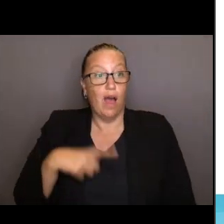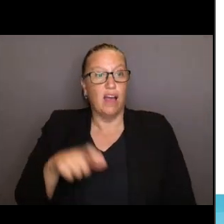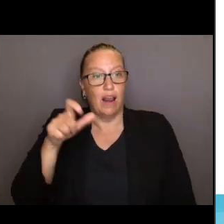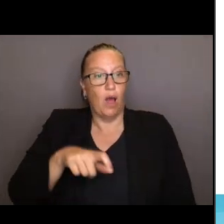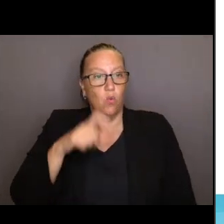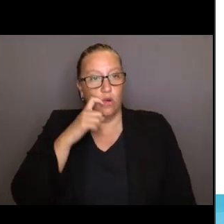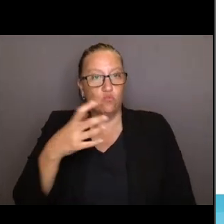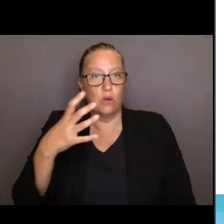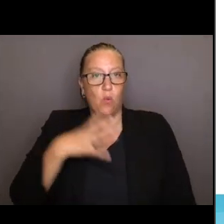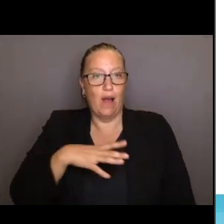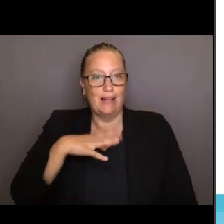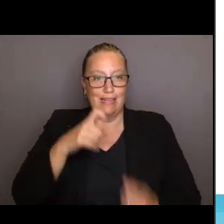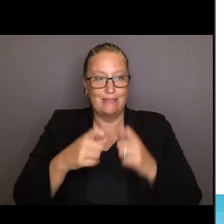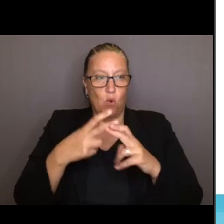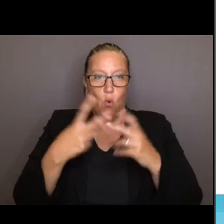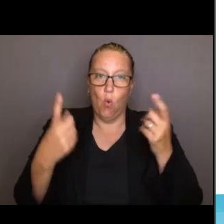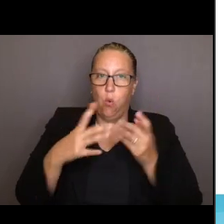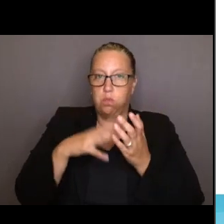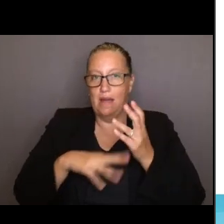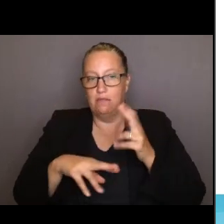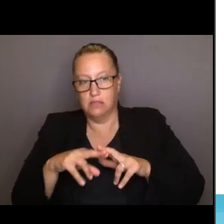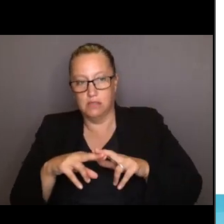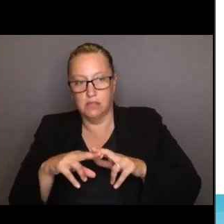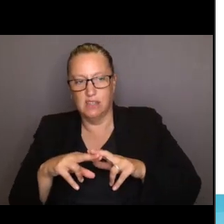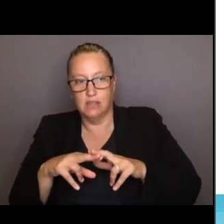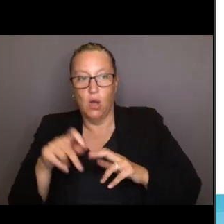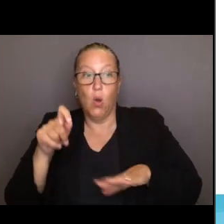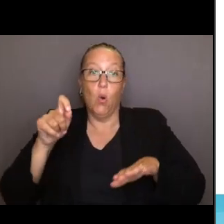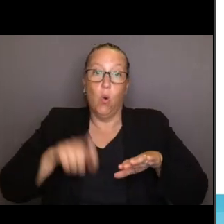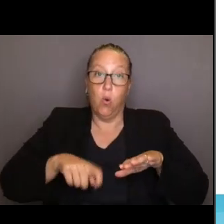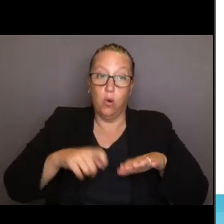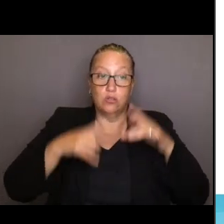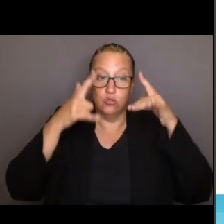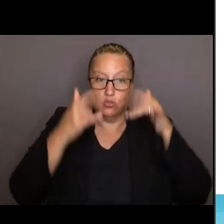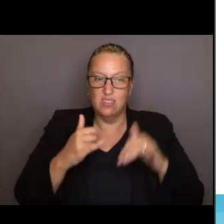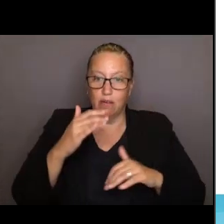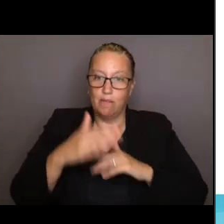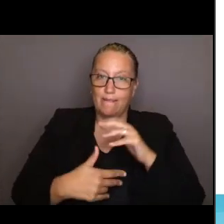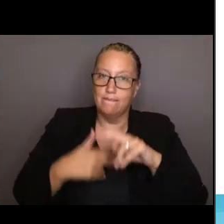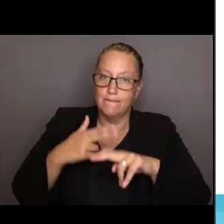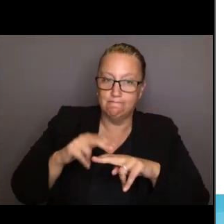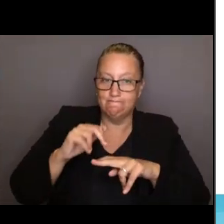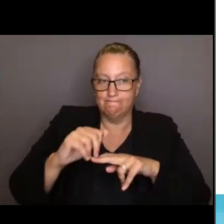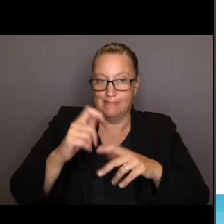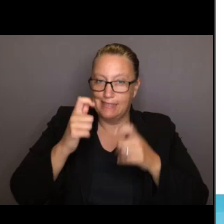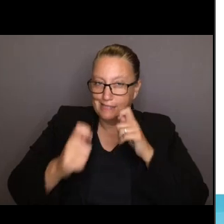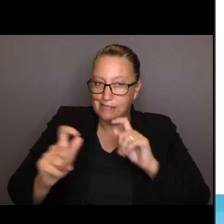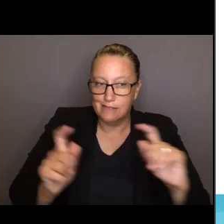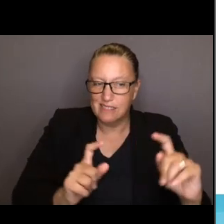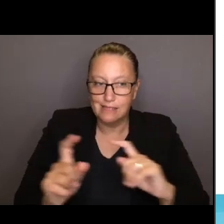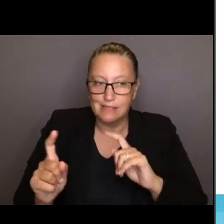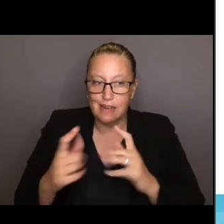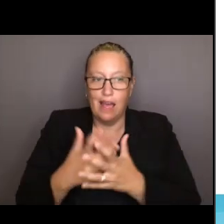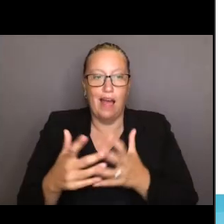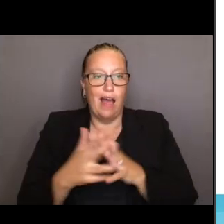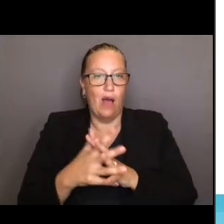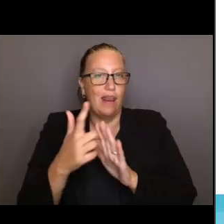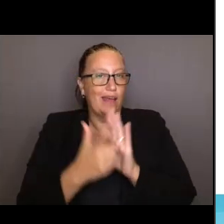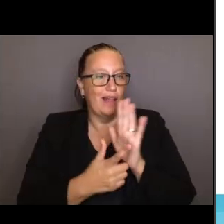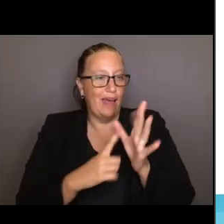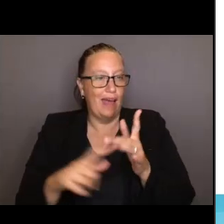the court jurisdiction regarding parentage testing, and how legal aid can assist in regards to parentage